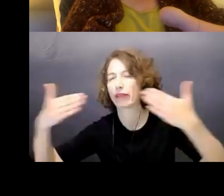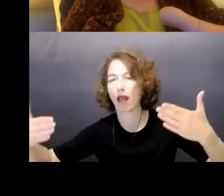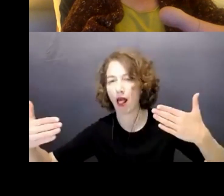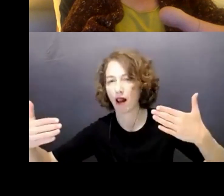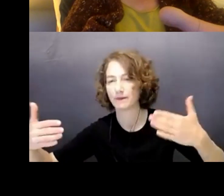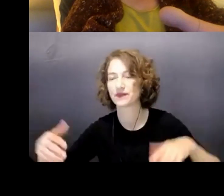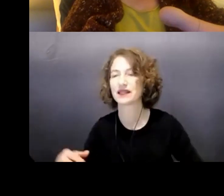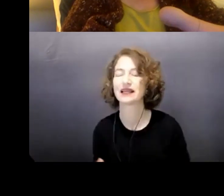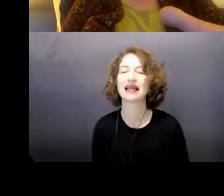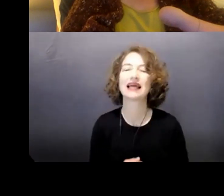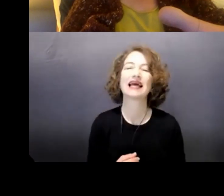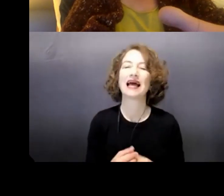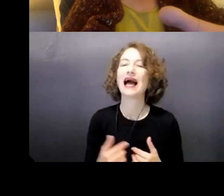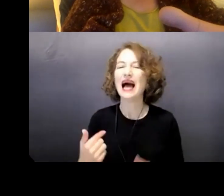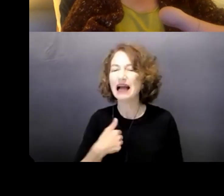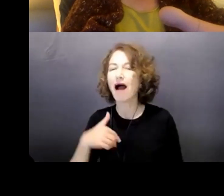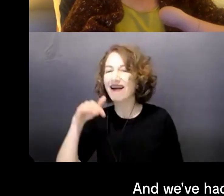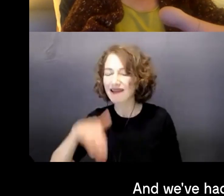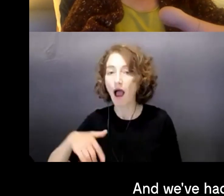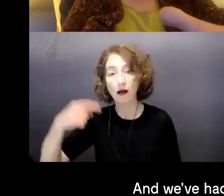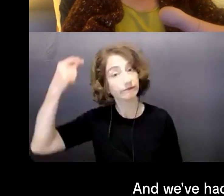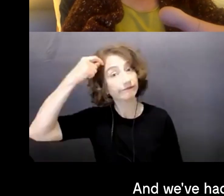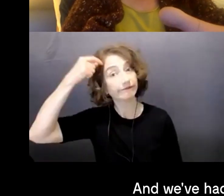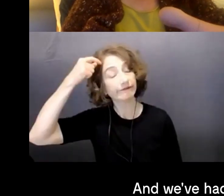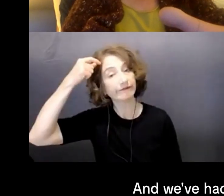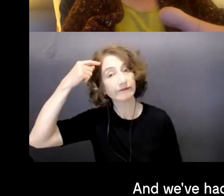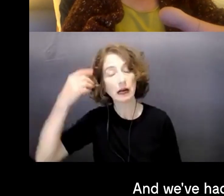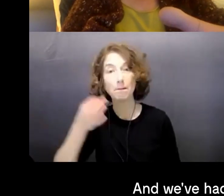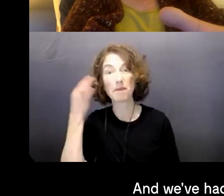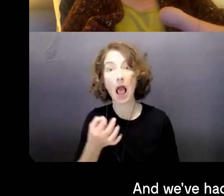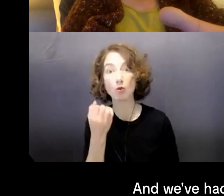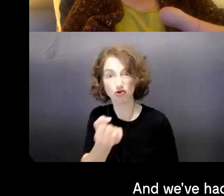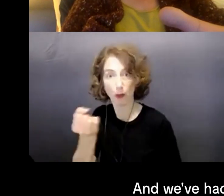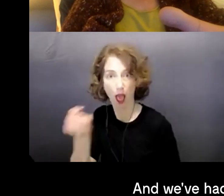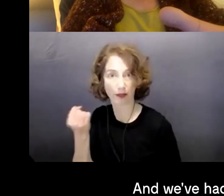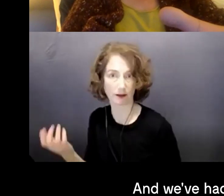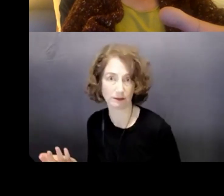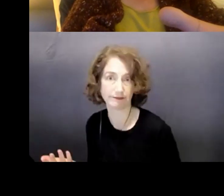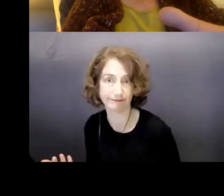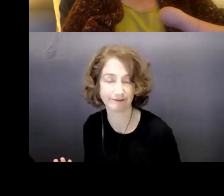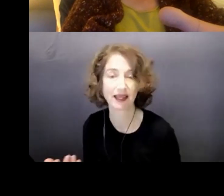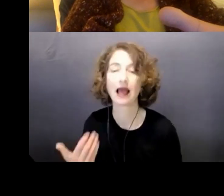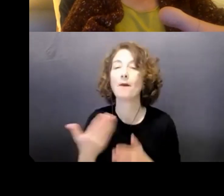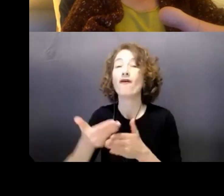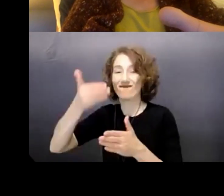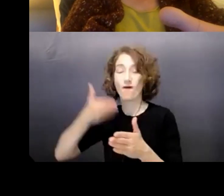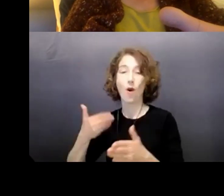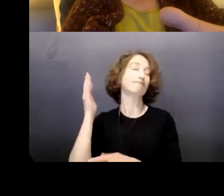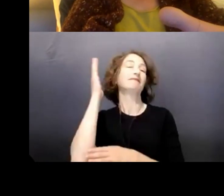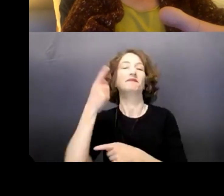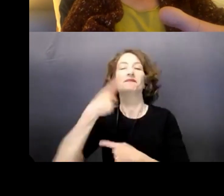that impulse to category still. And we'd had some conversations before the keynote today, and we were talking